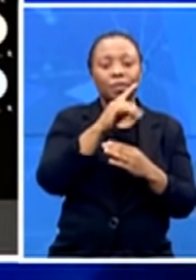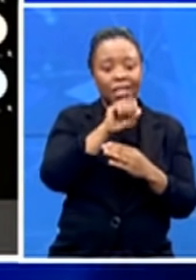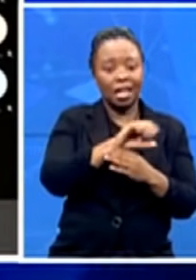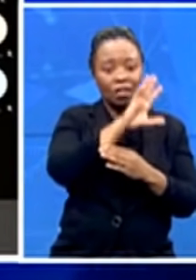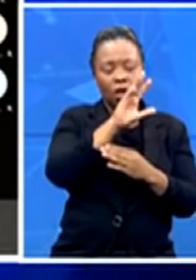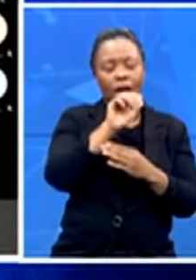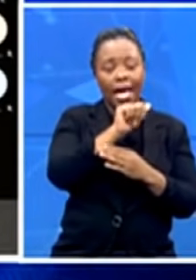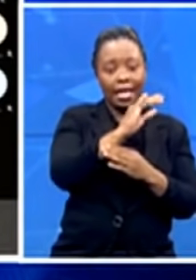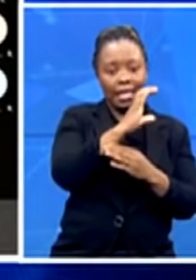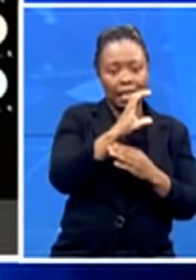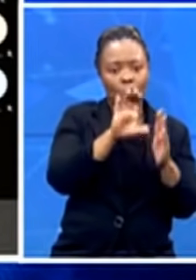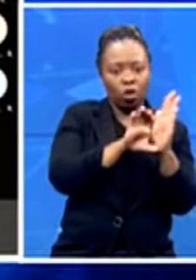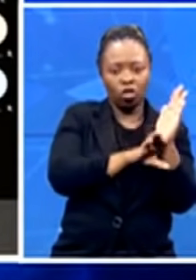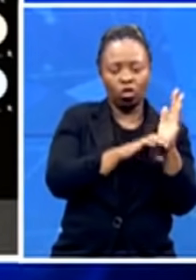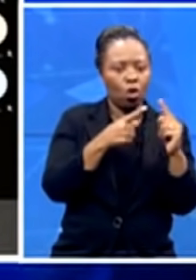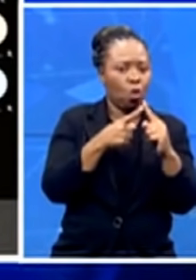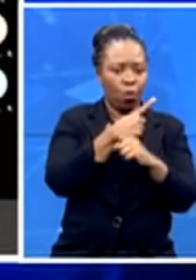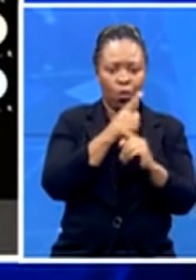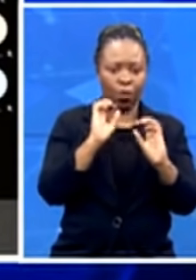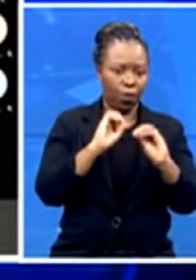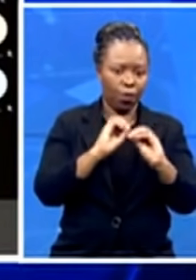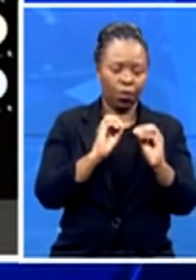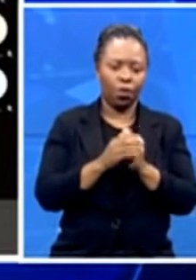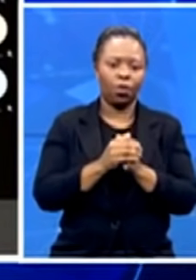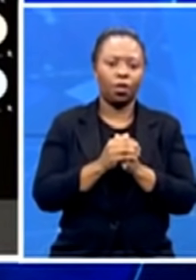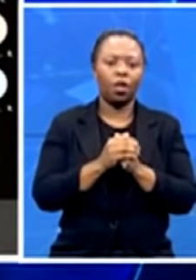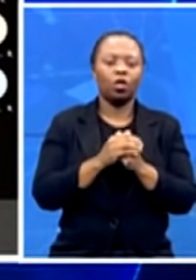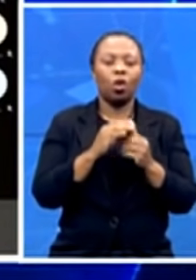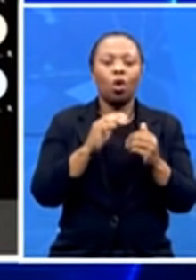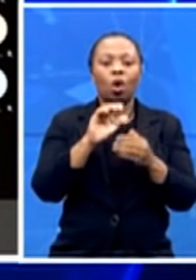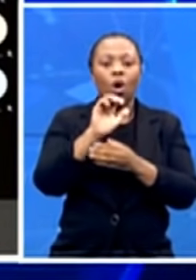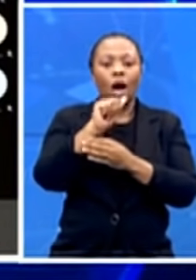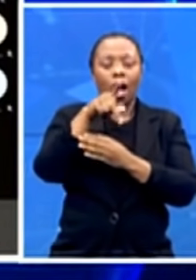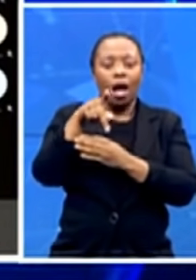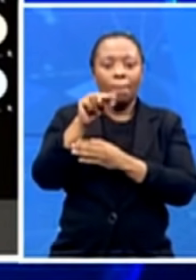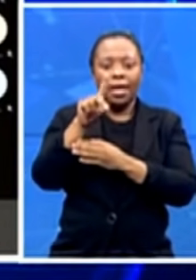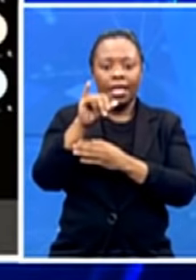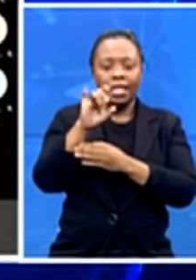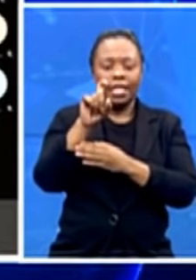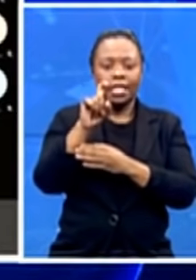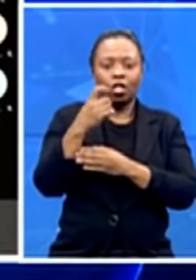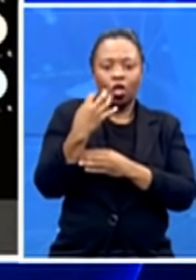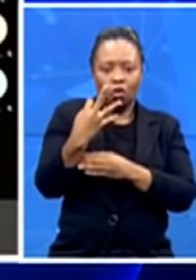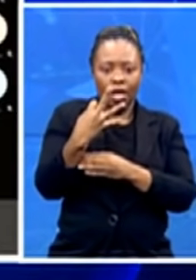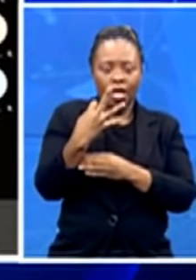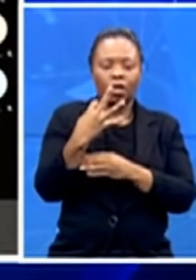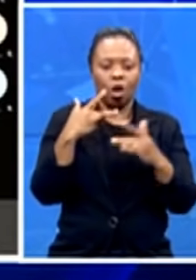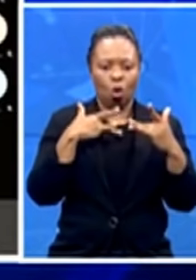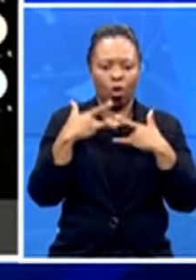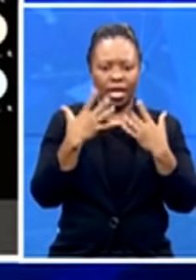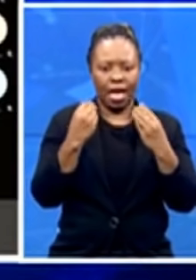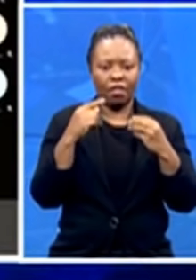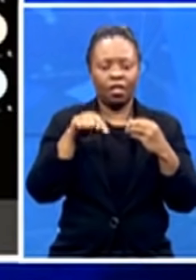is clear is that Appendix 3 is only concerned with disciplinary proceedings and deals exclusively with them from